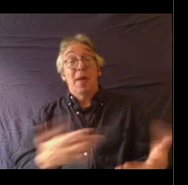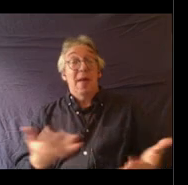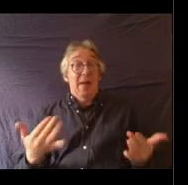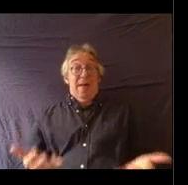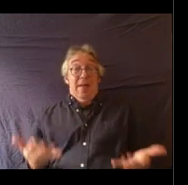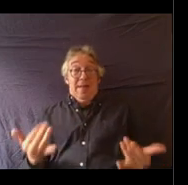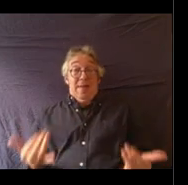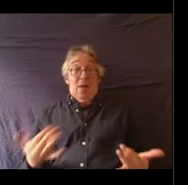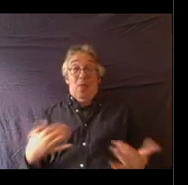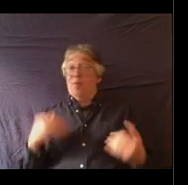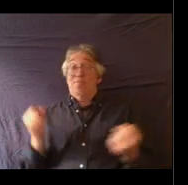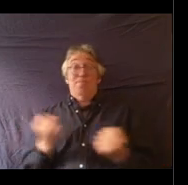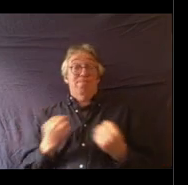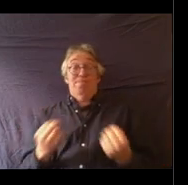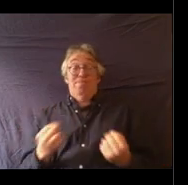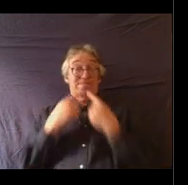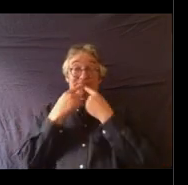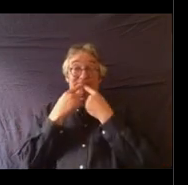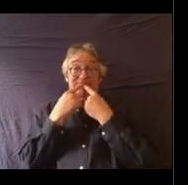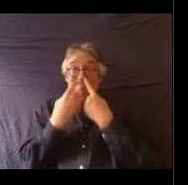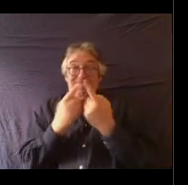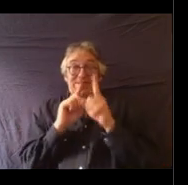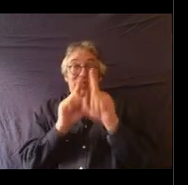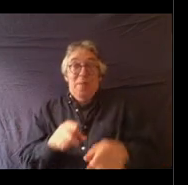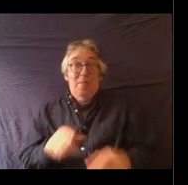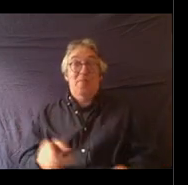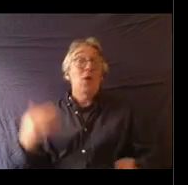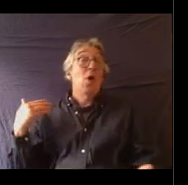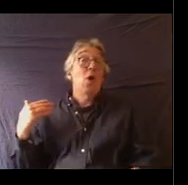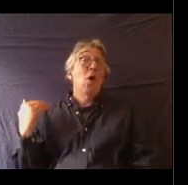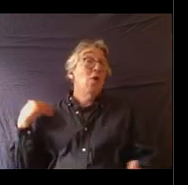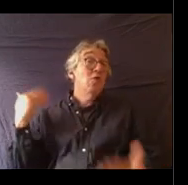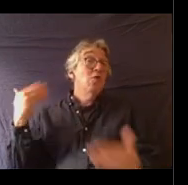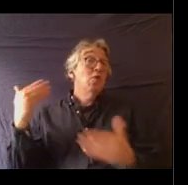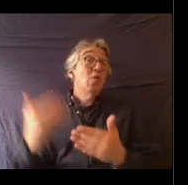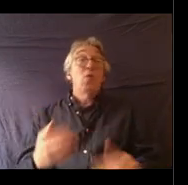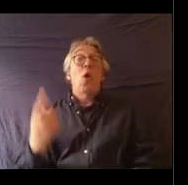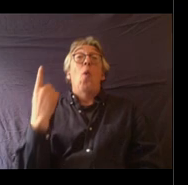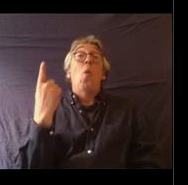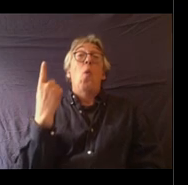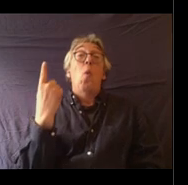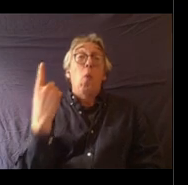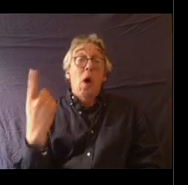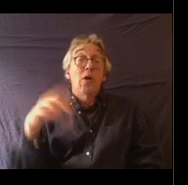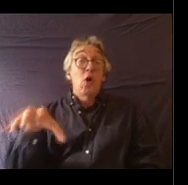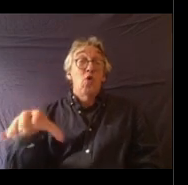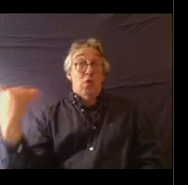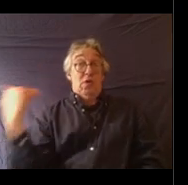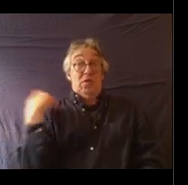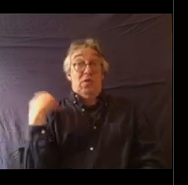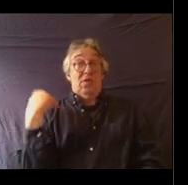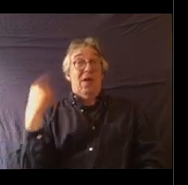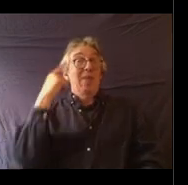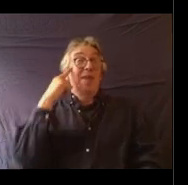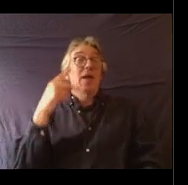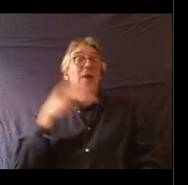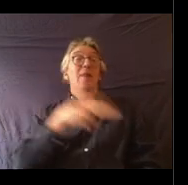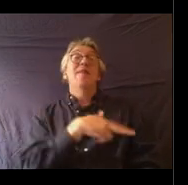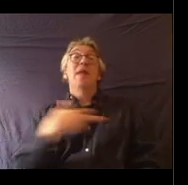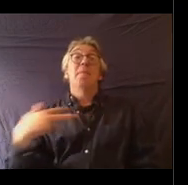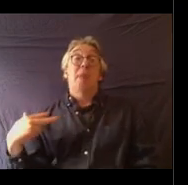like, I have to say that there has been only one notification, I think, of Denmark, and a